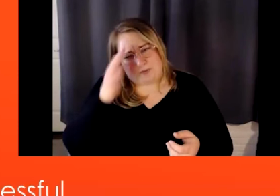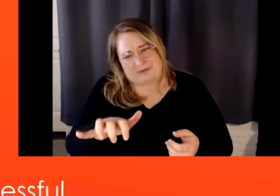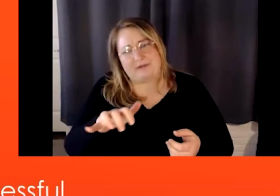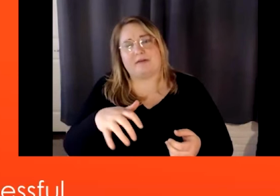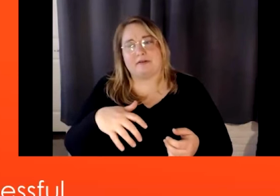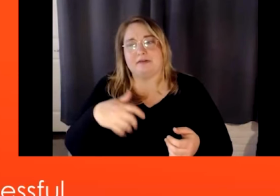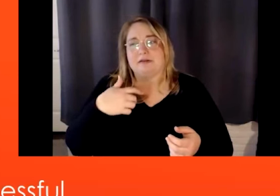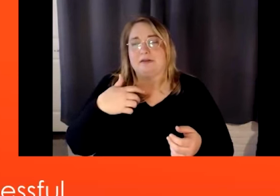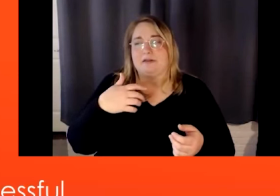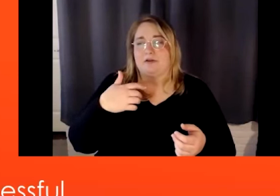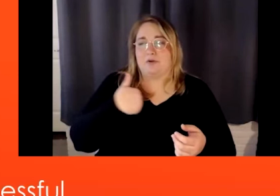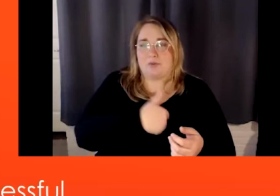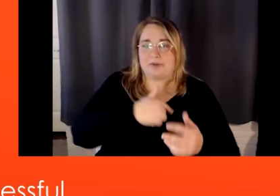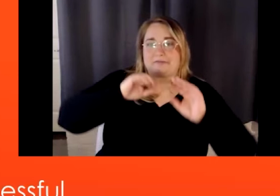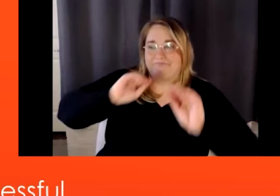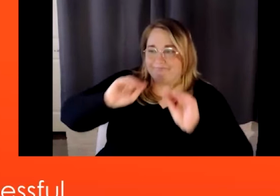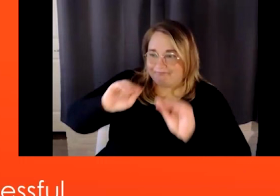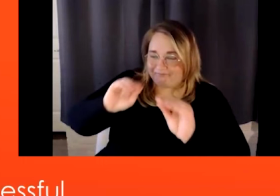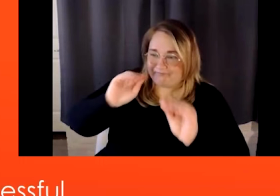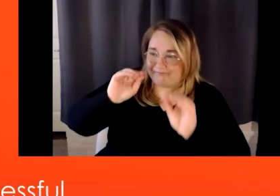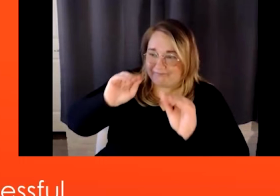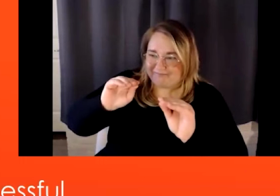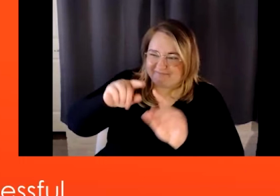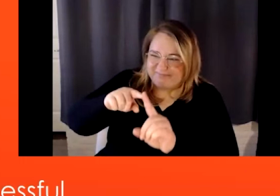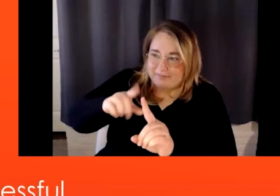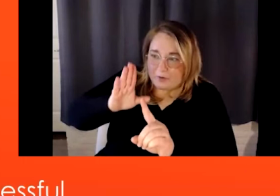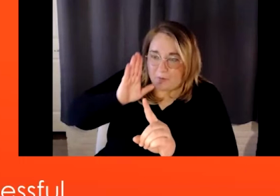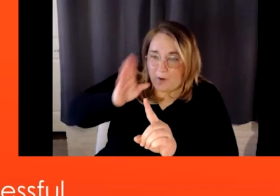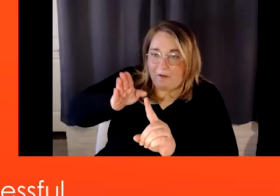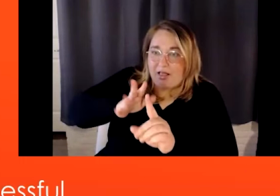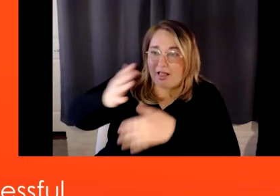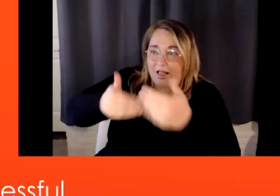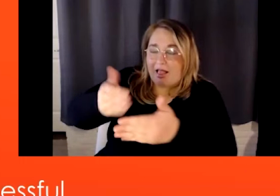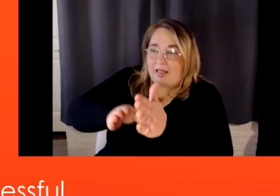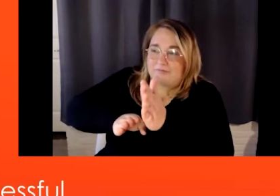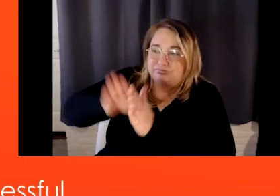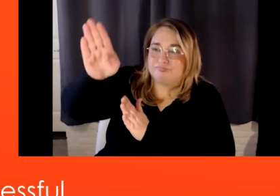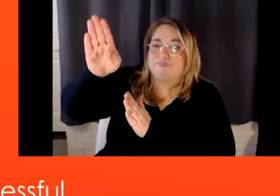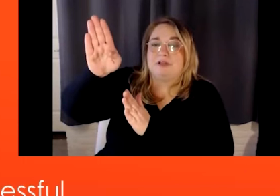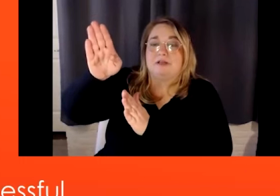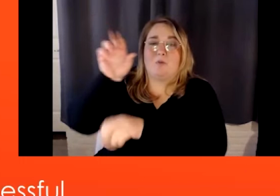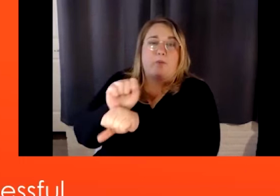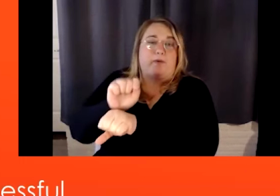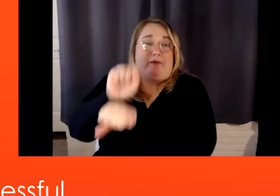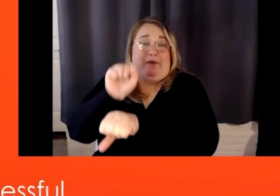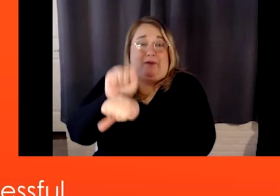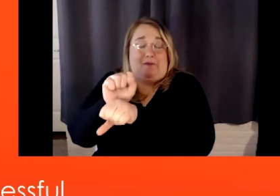that they can go get that job and have a viable career. But